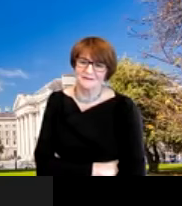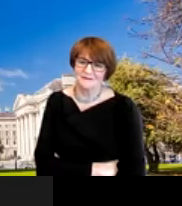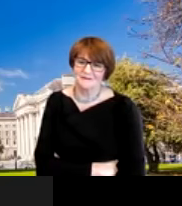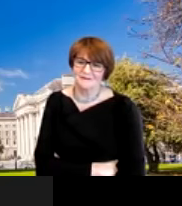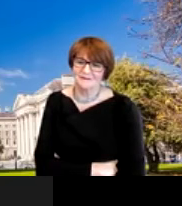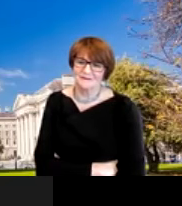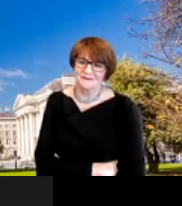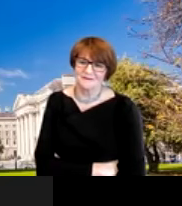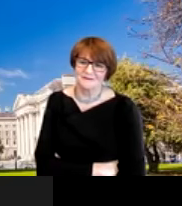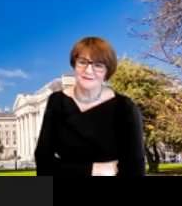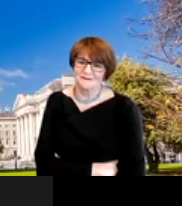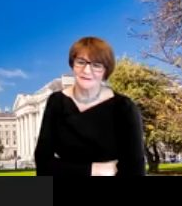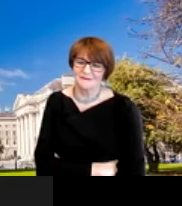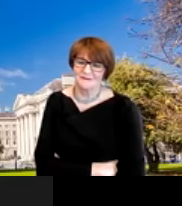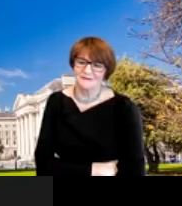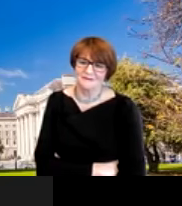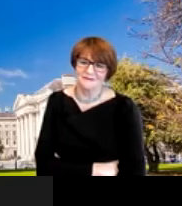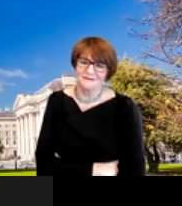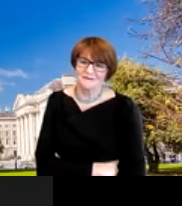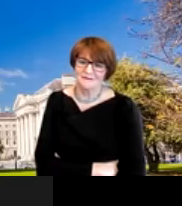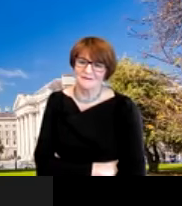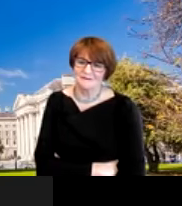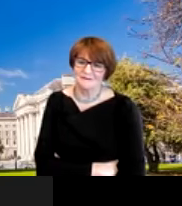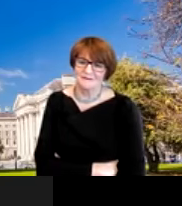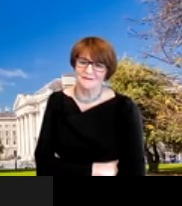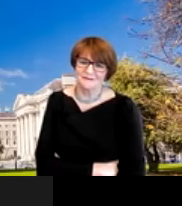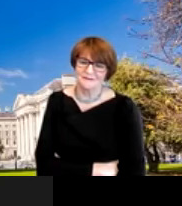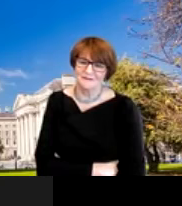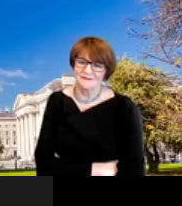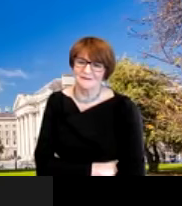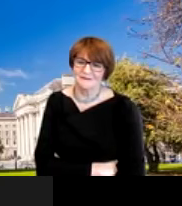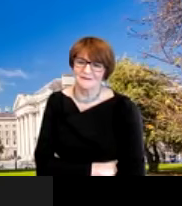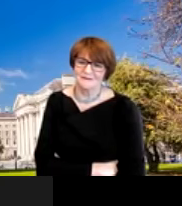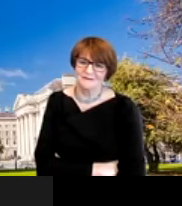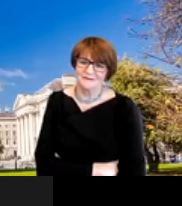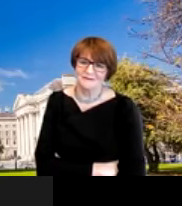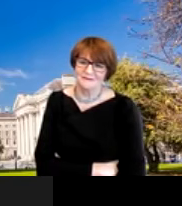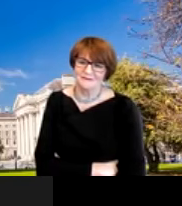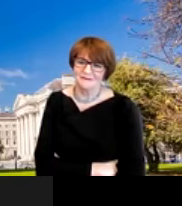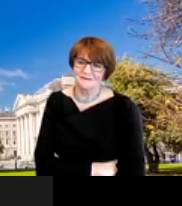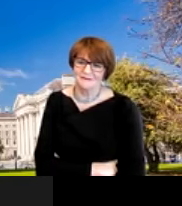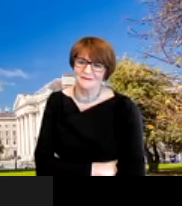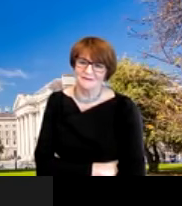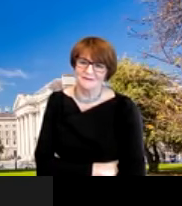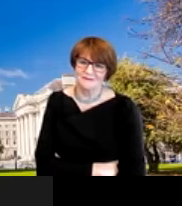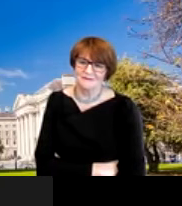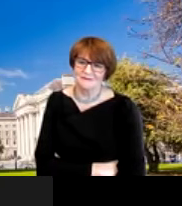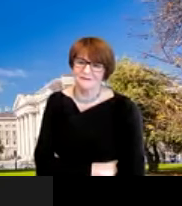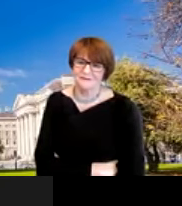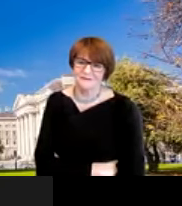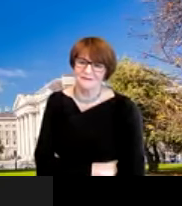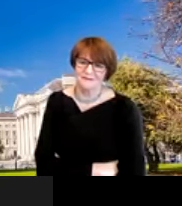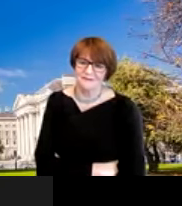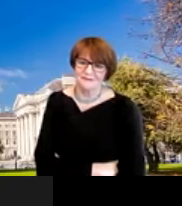watching all of this. Struck too by that we have in the US, there's a much greater percentage